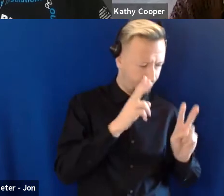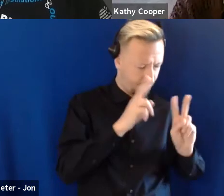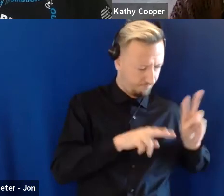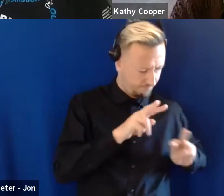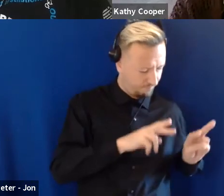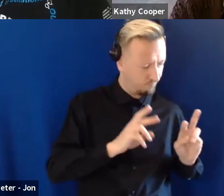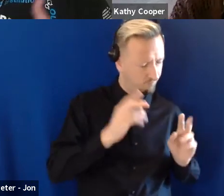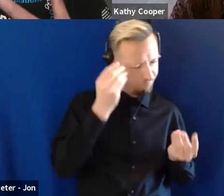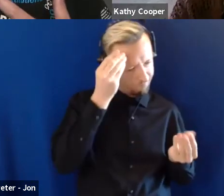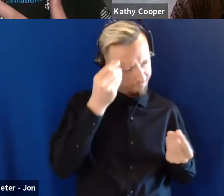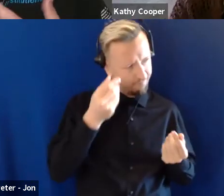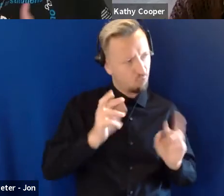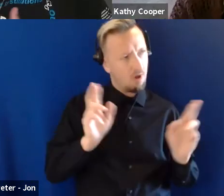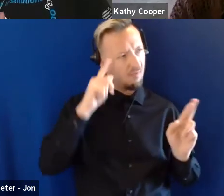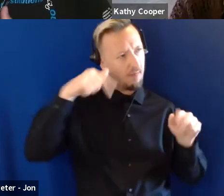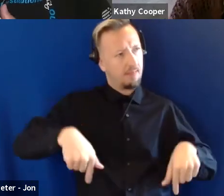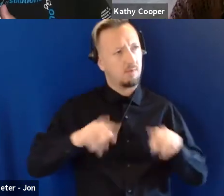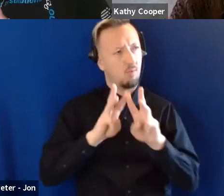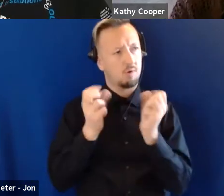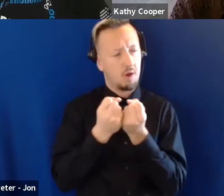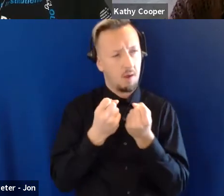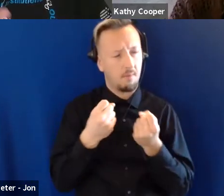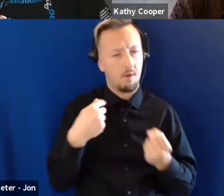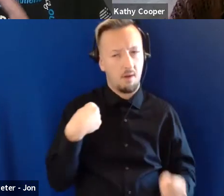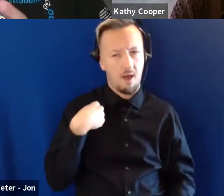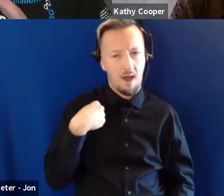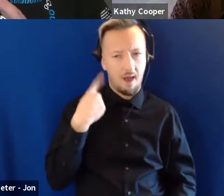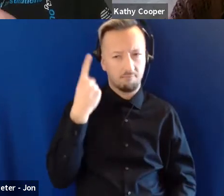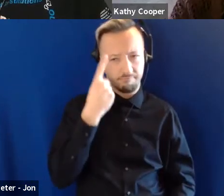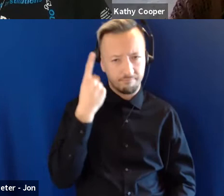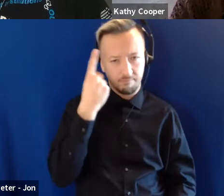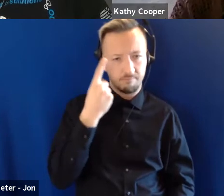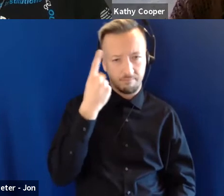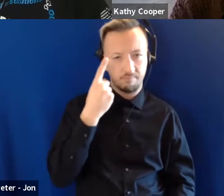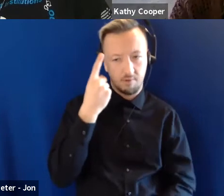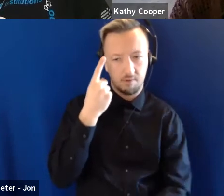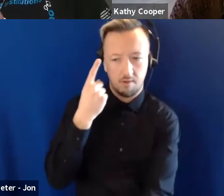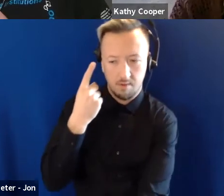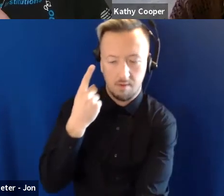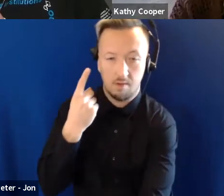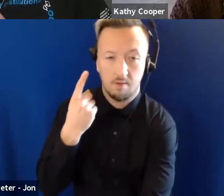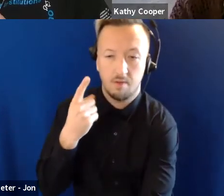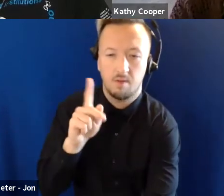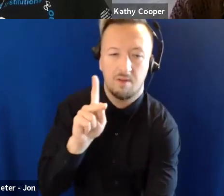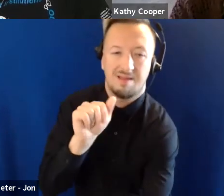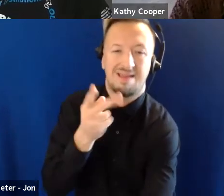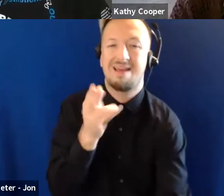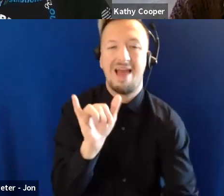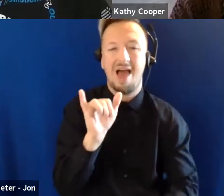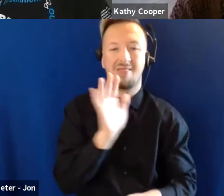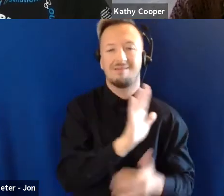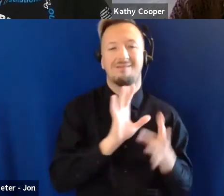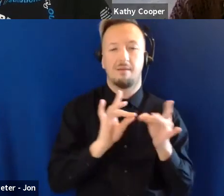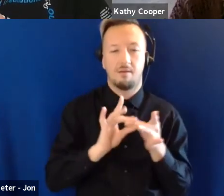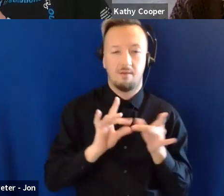sort of I looked at and had spent some time thinking about, and sort of the things that Kathy was referring to.